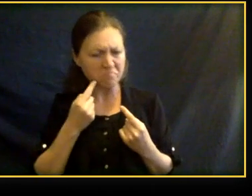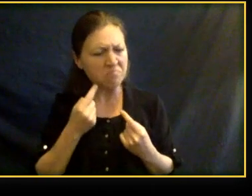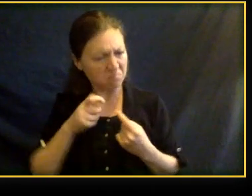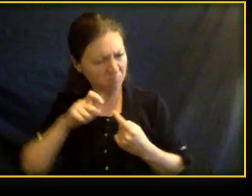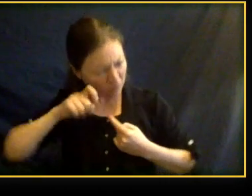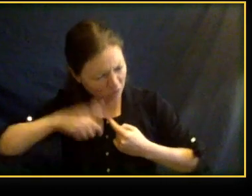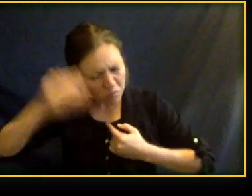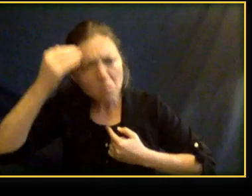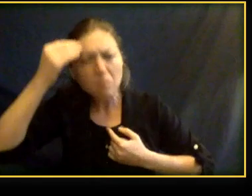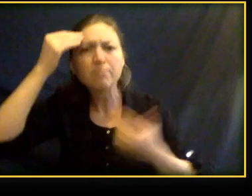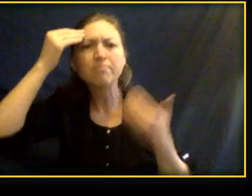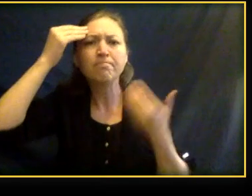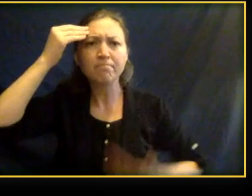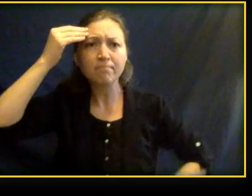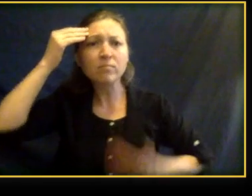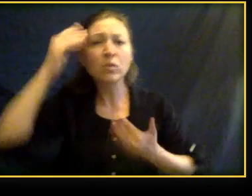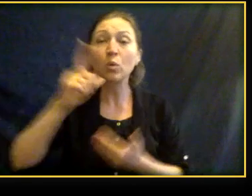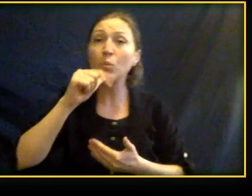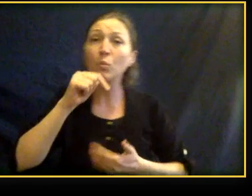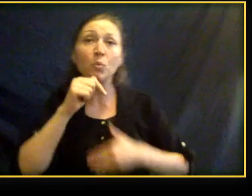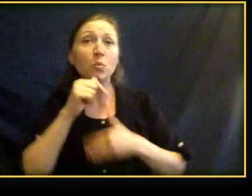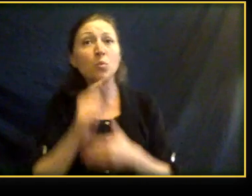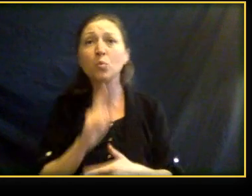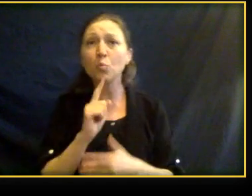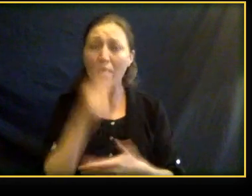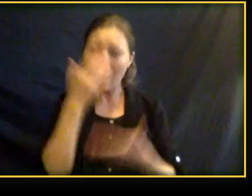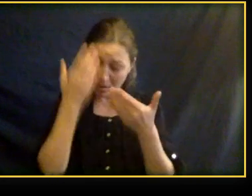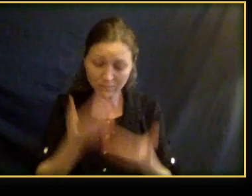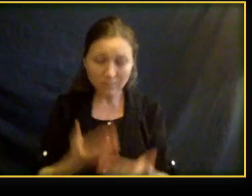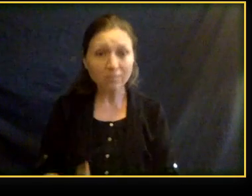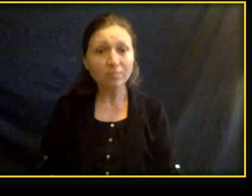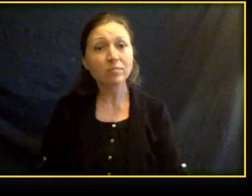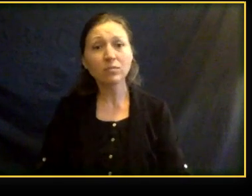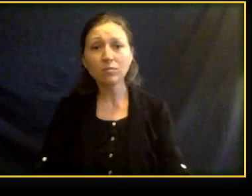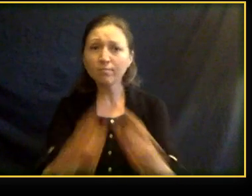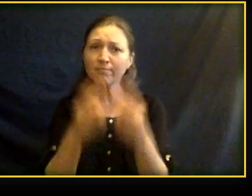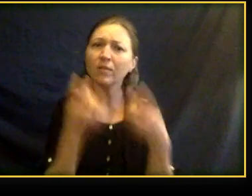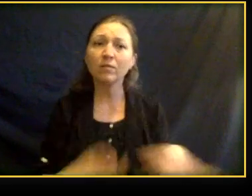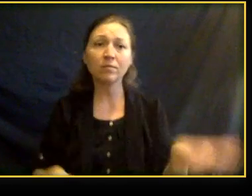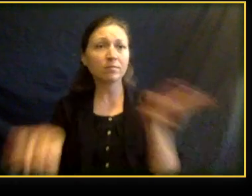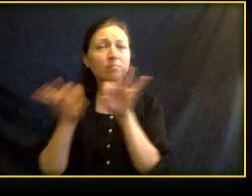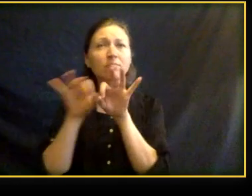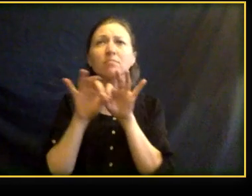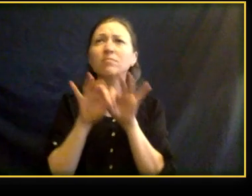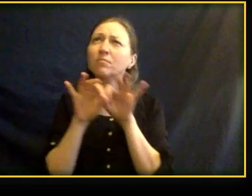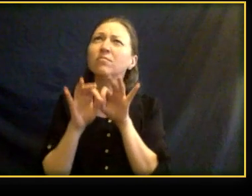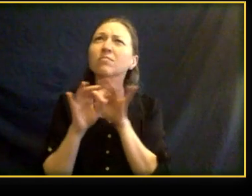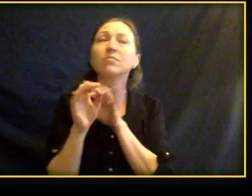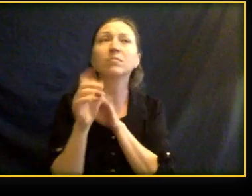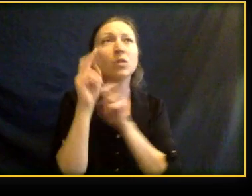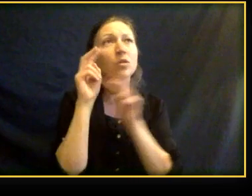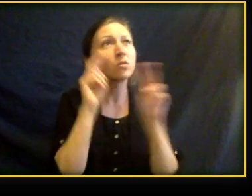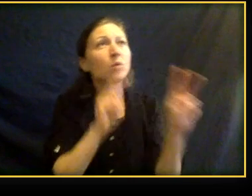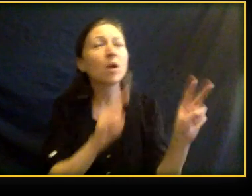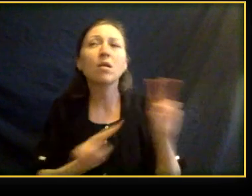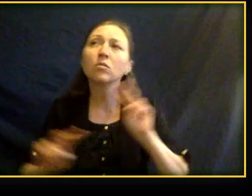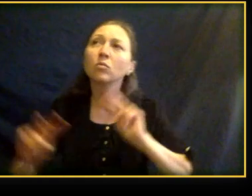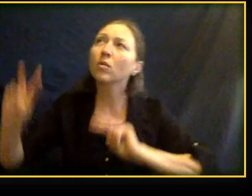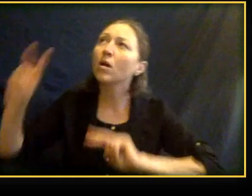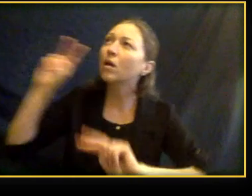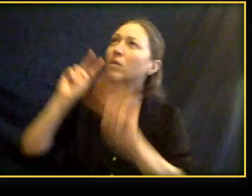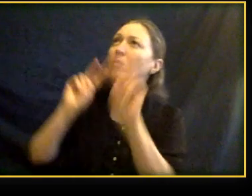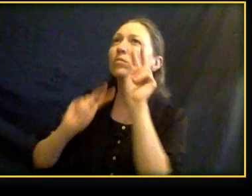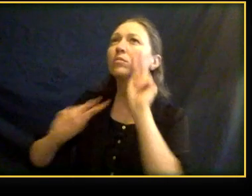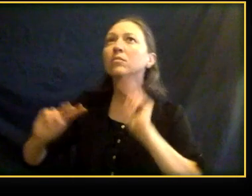know? Who are you really? Are you so important? Take a look around